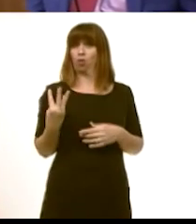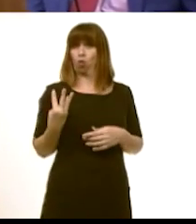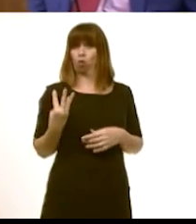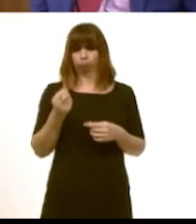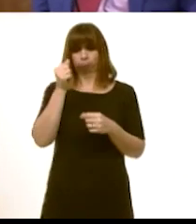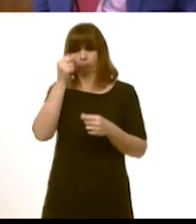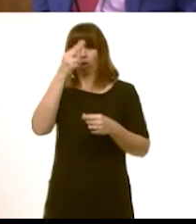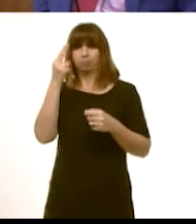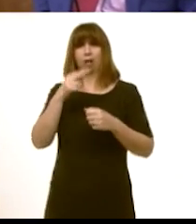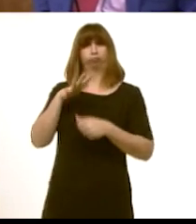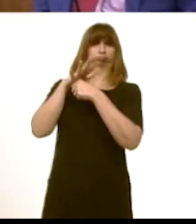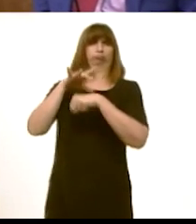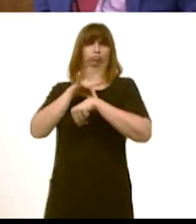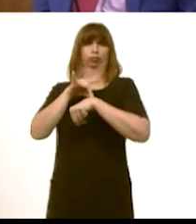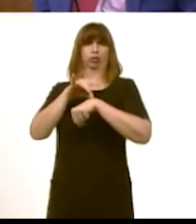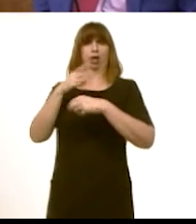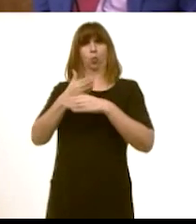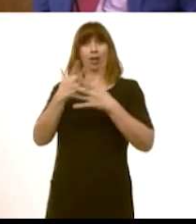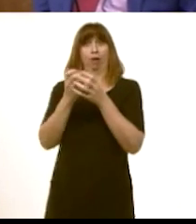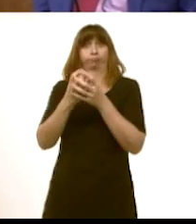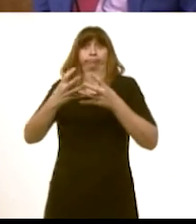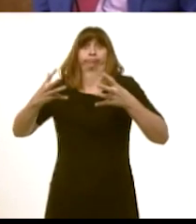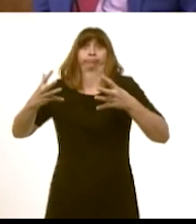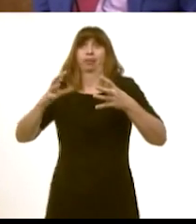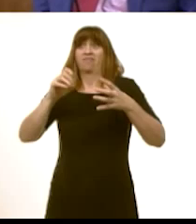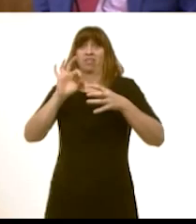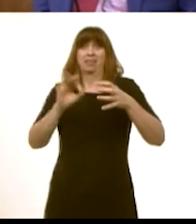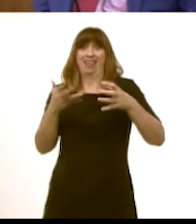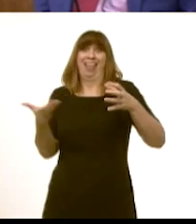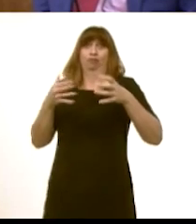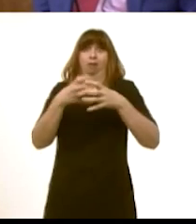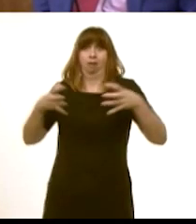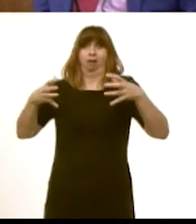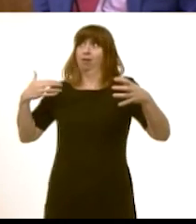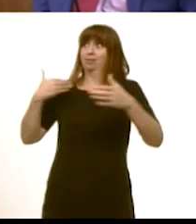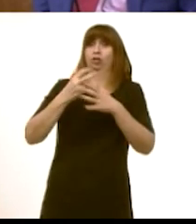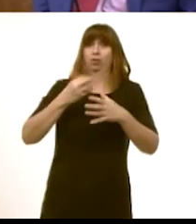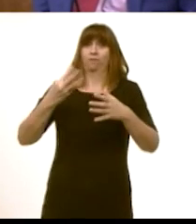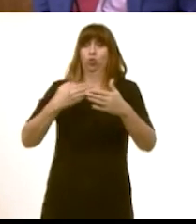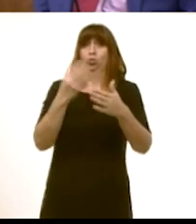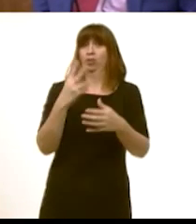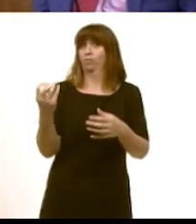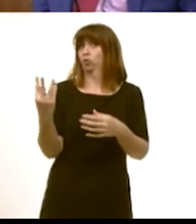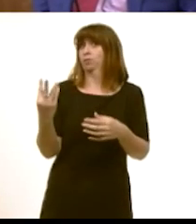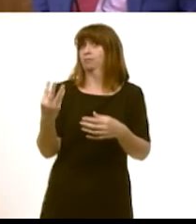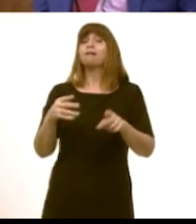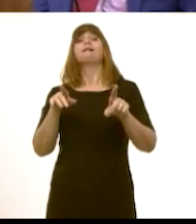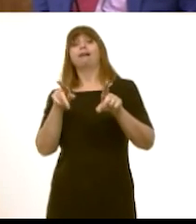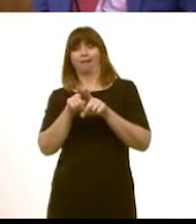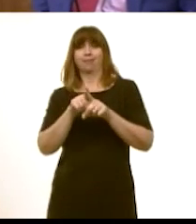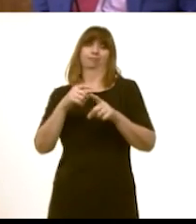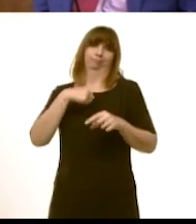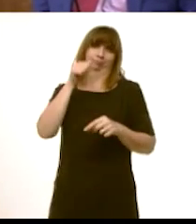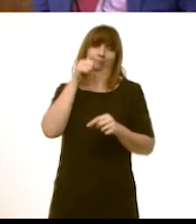number of hospital consultants working in the Welsh NHS increased by nearly a half between 2004 and 2014. And we are saying